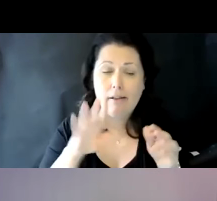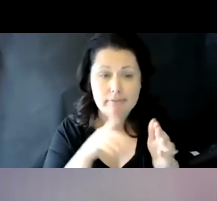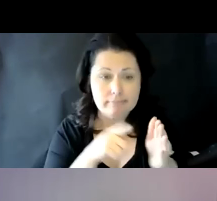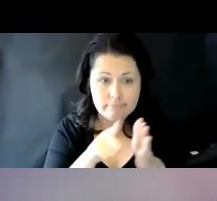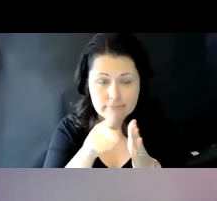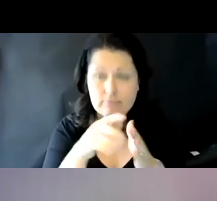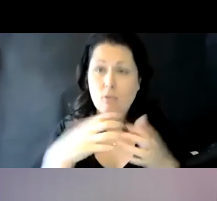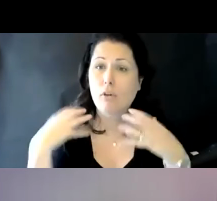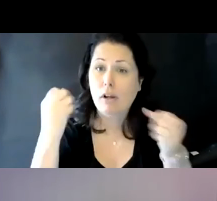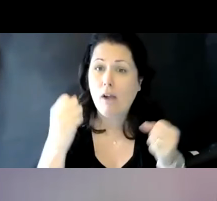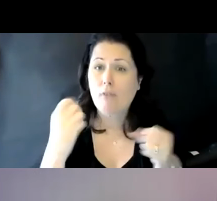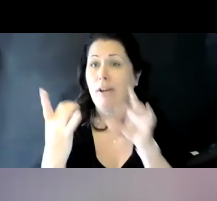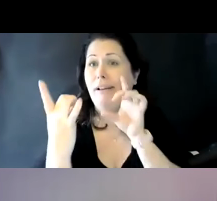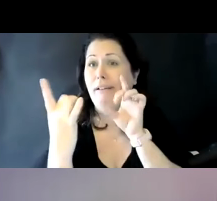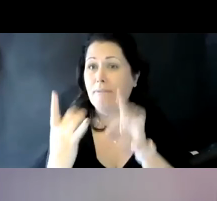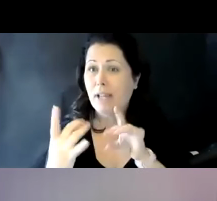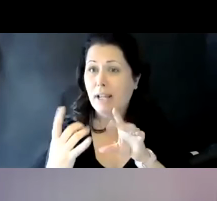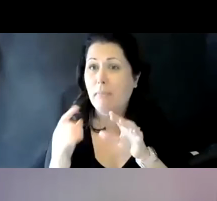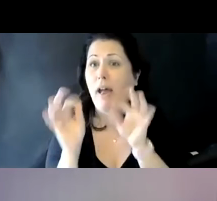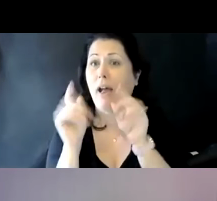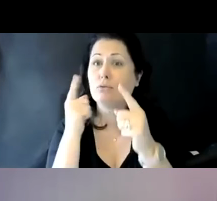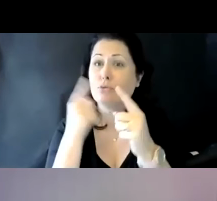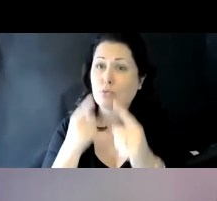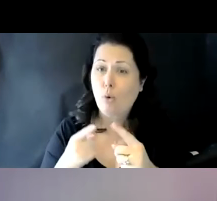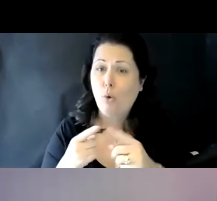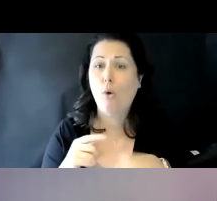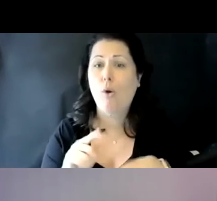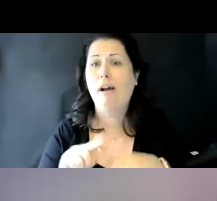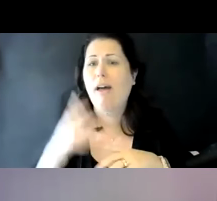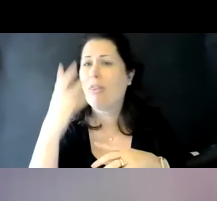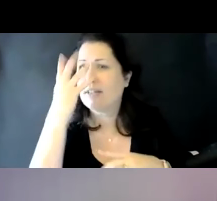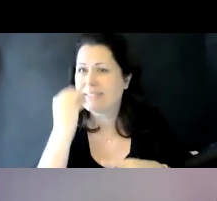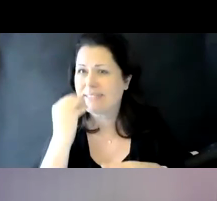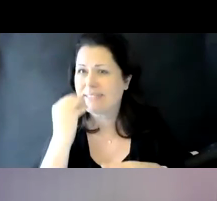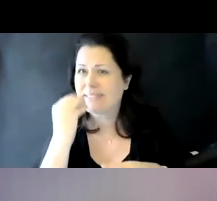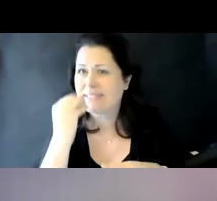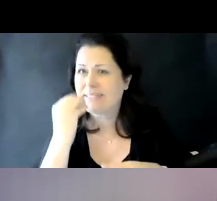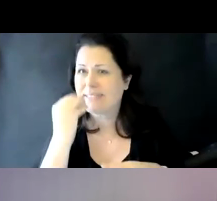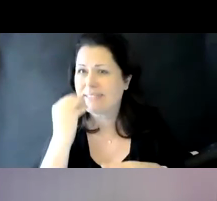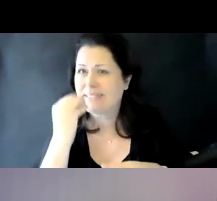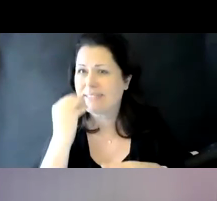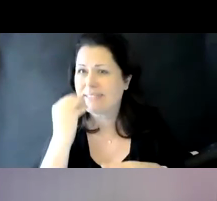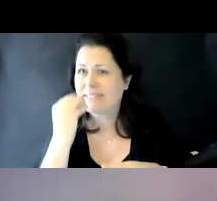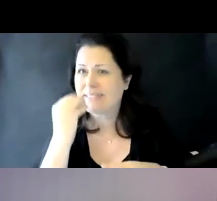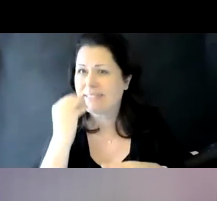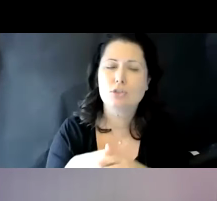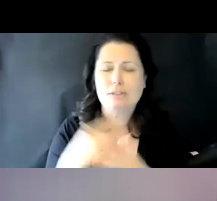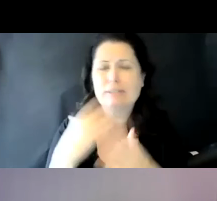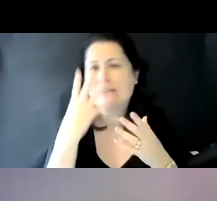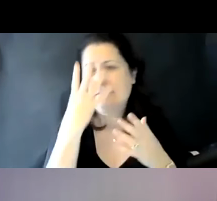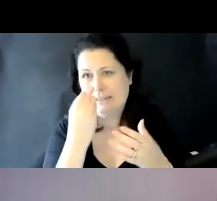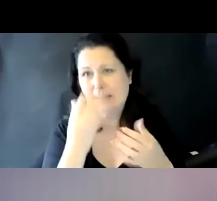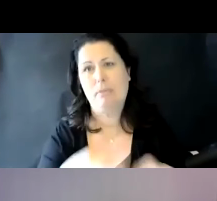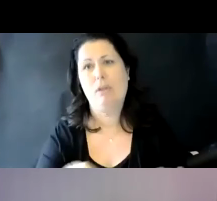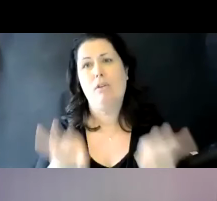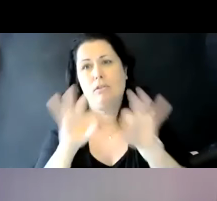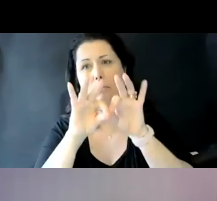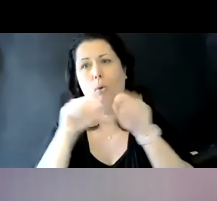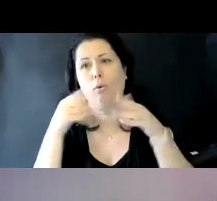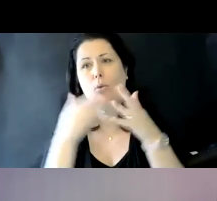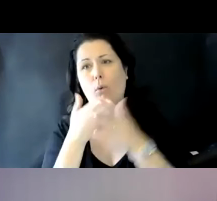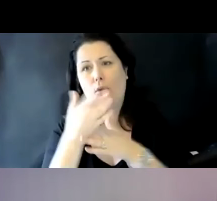your score. It's got other features, like it's got a sleep tracker, because people told recovery, so you can find out